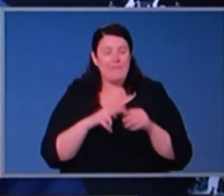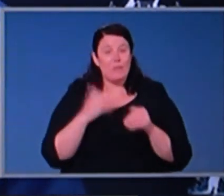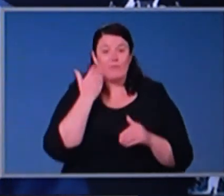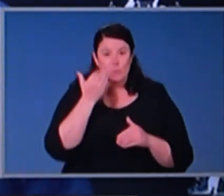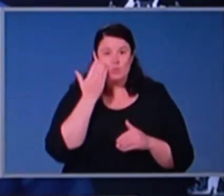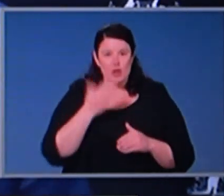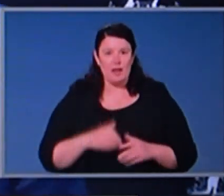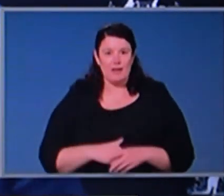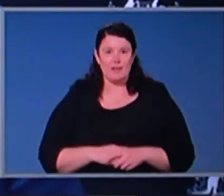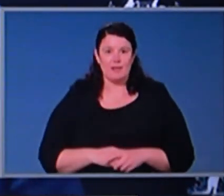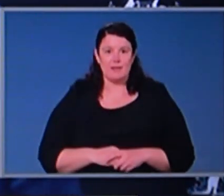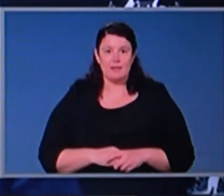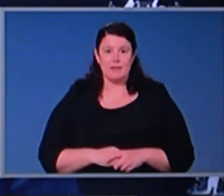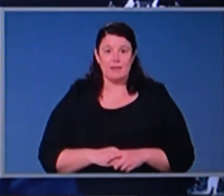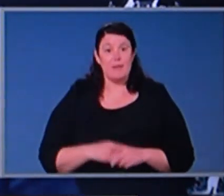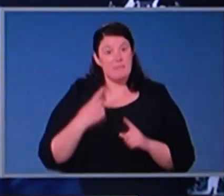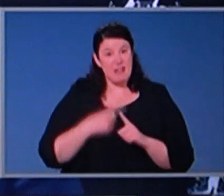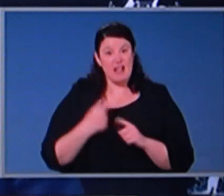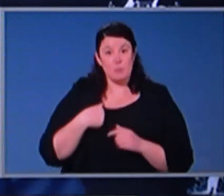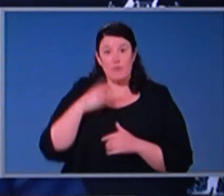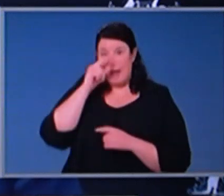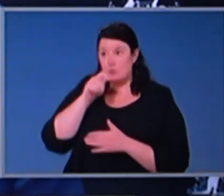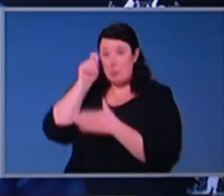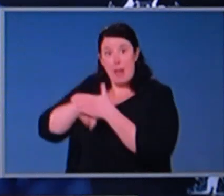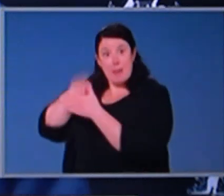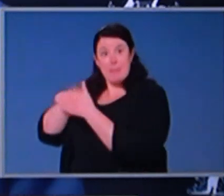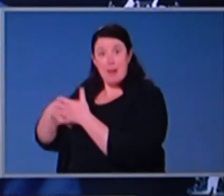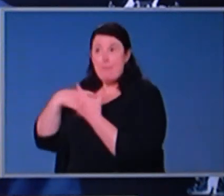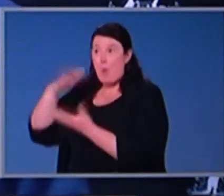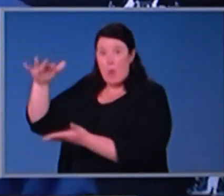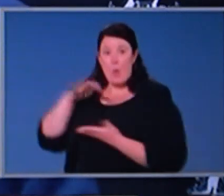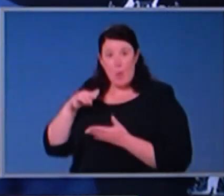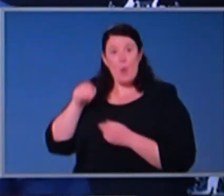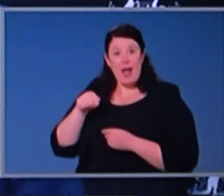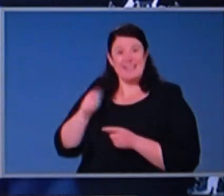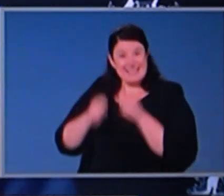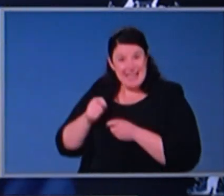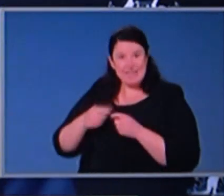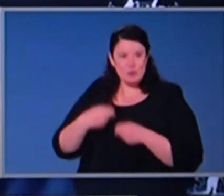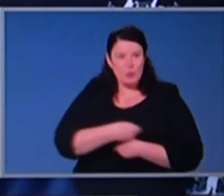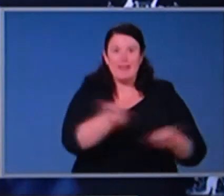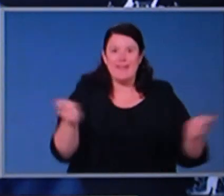exciting work in the supply line of test kits. I'm sure Minister Hunt's going to be talking more about that